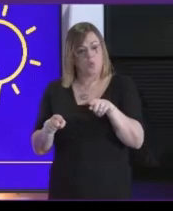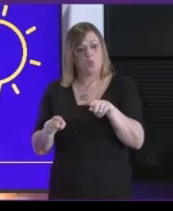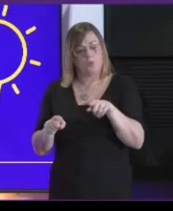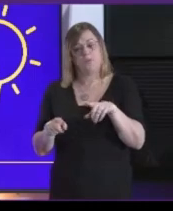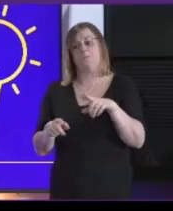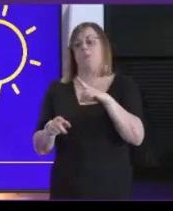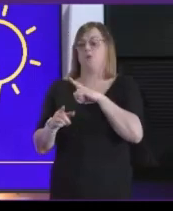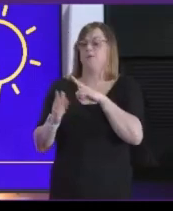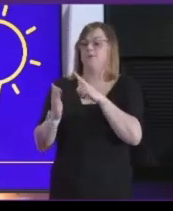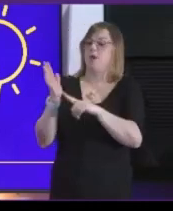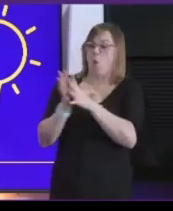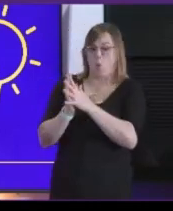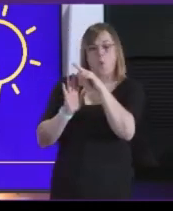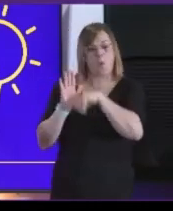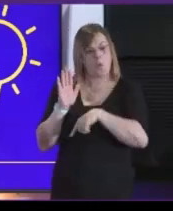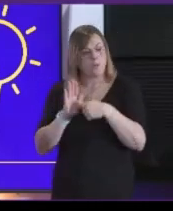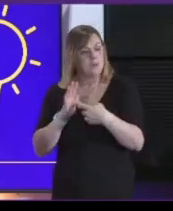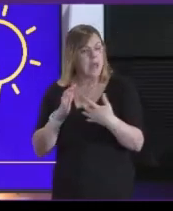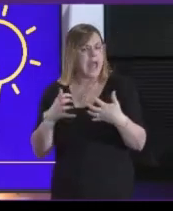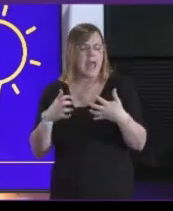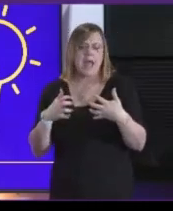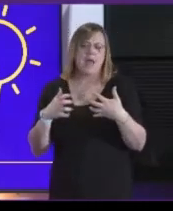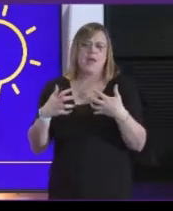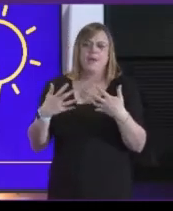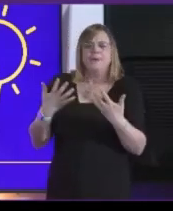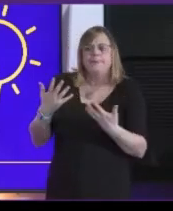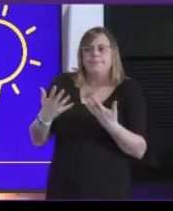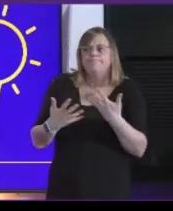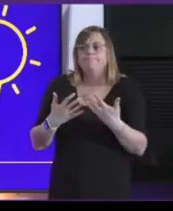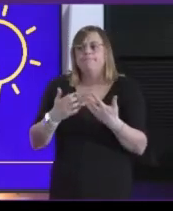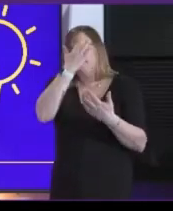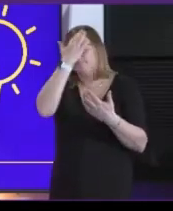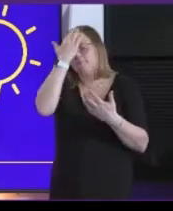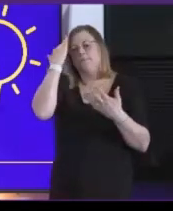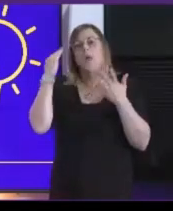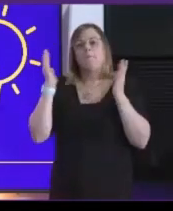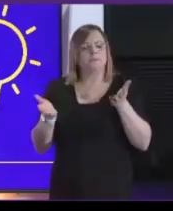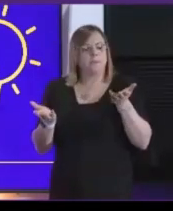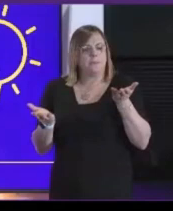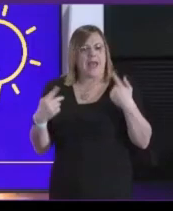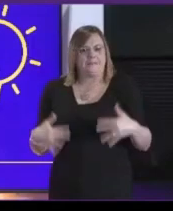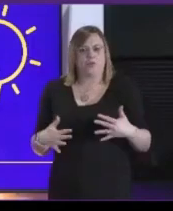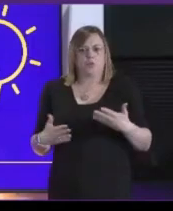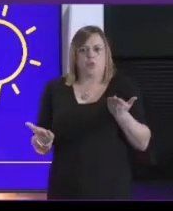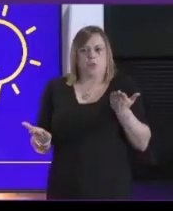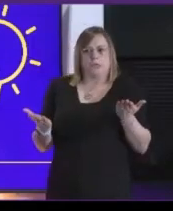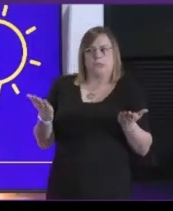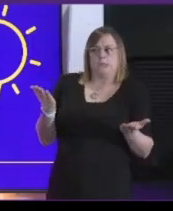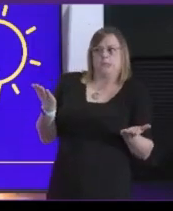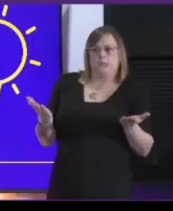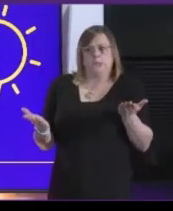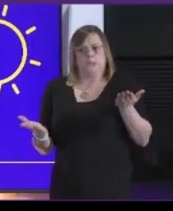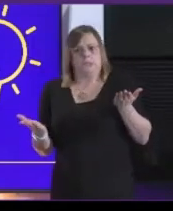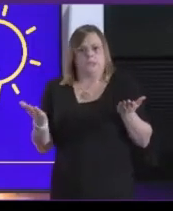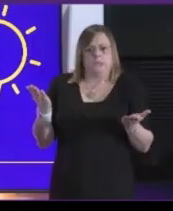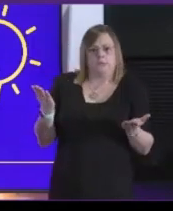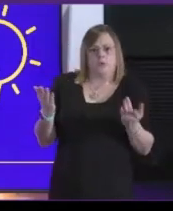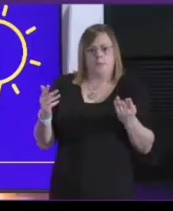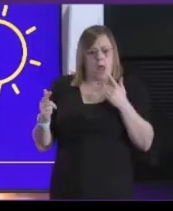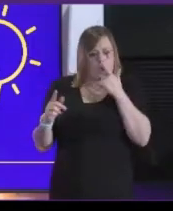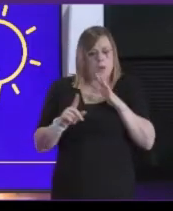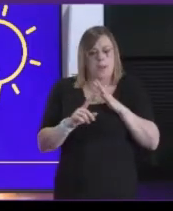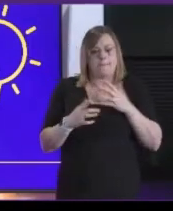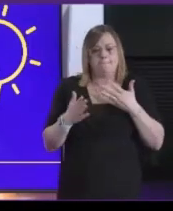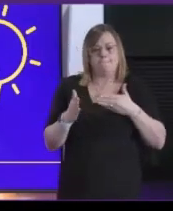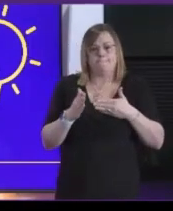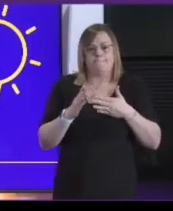of the legislation. How is that, that must create a balancing act that you just need to sort of juggle between how far you can push a